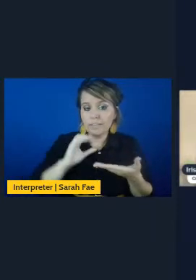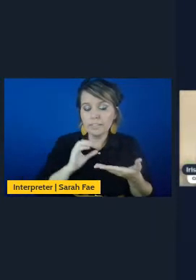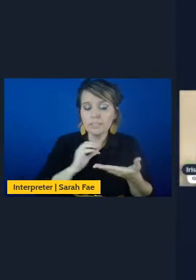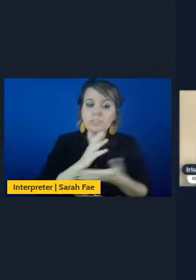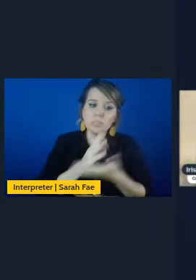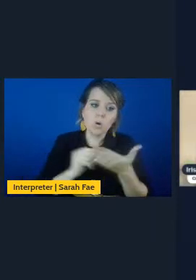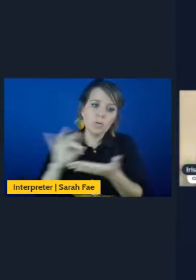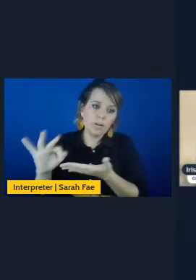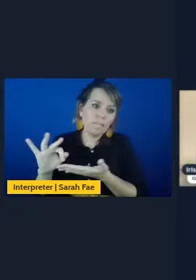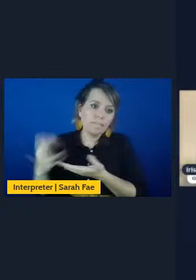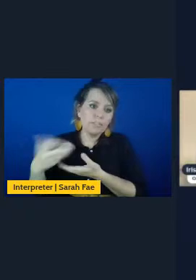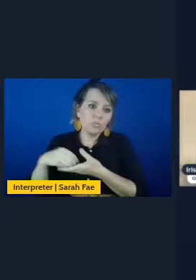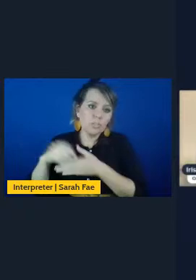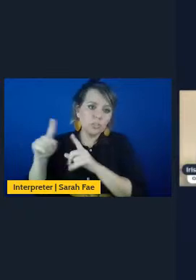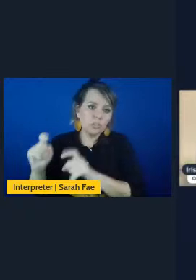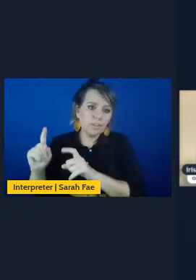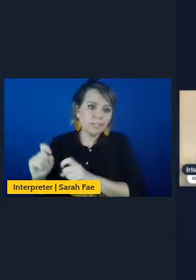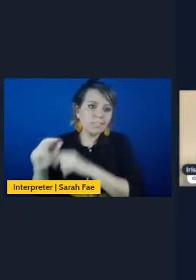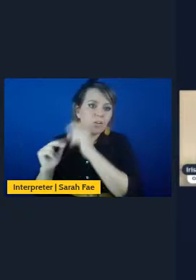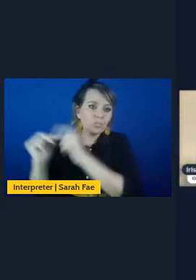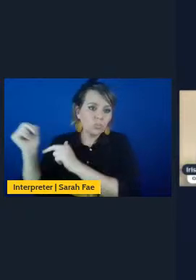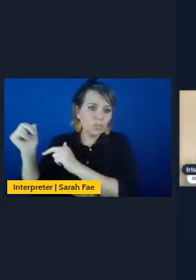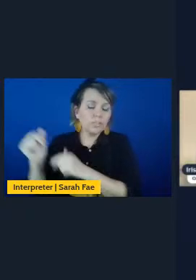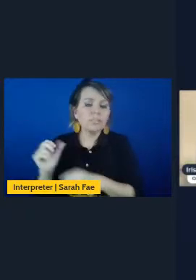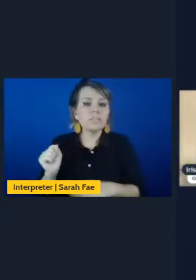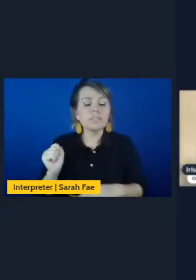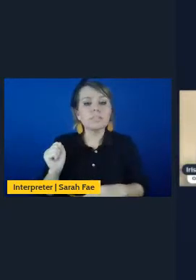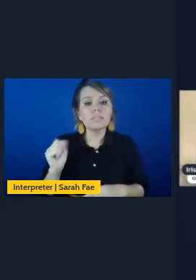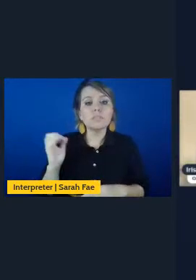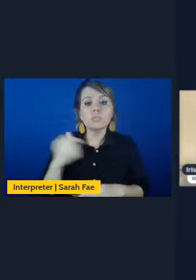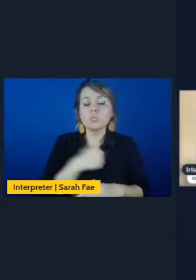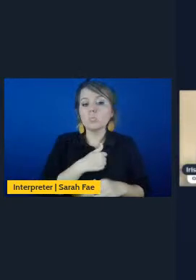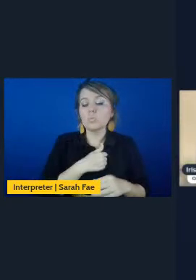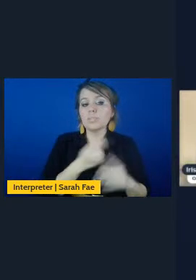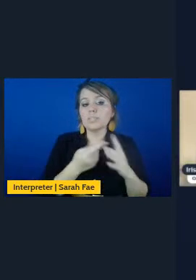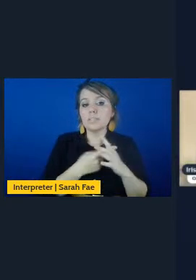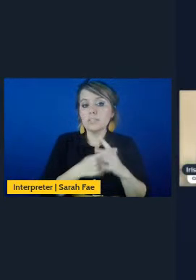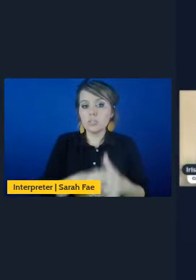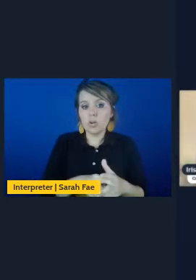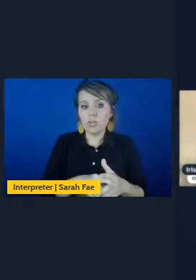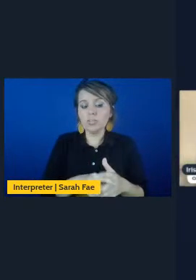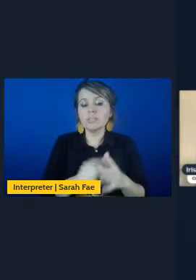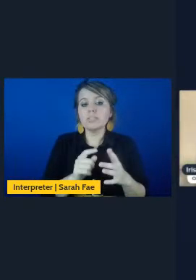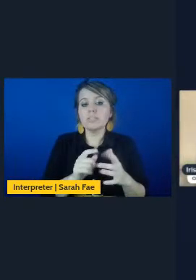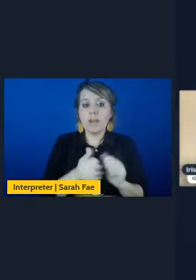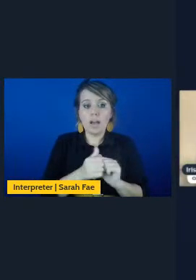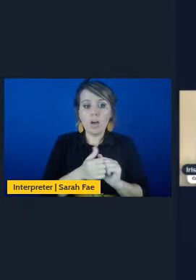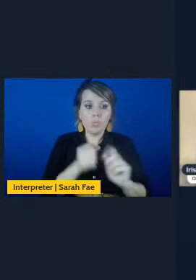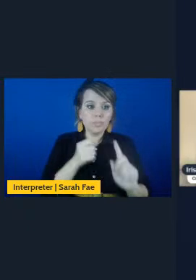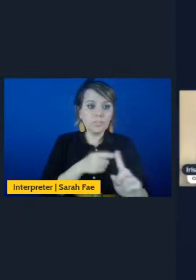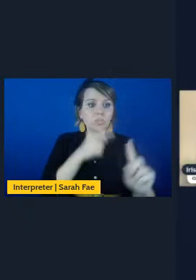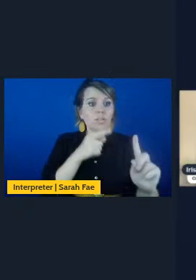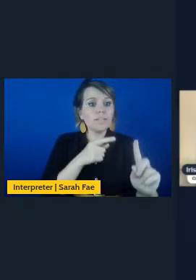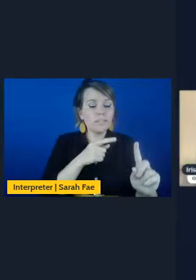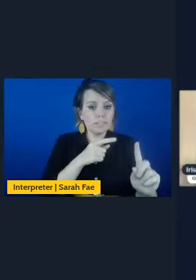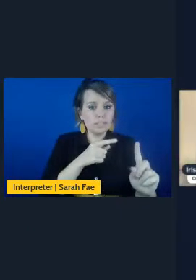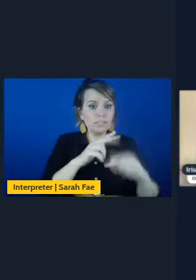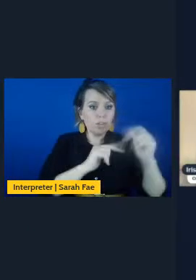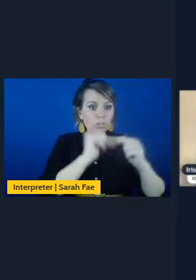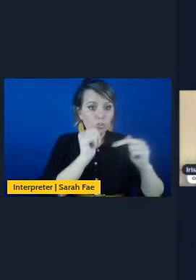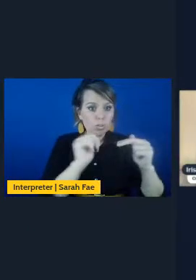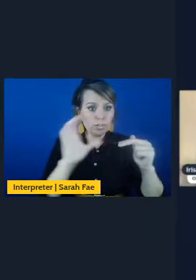testing construct. So we start by initializing the integ-test construct, and